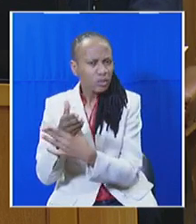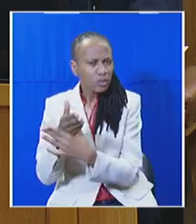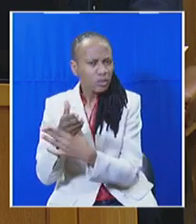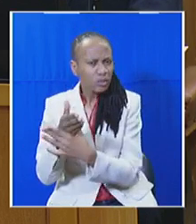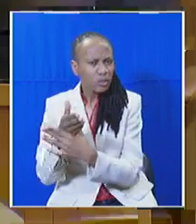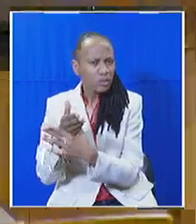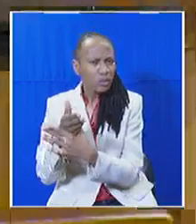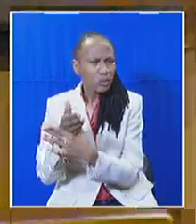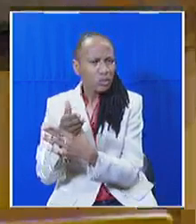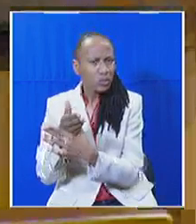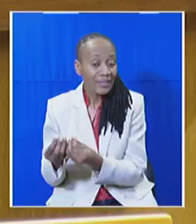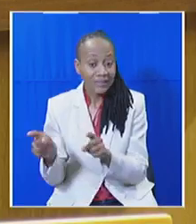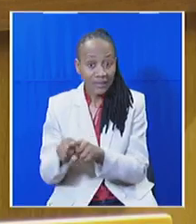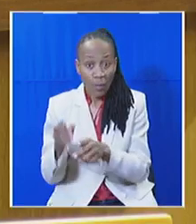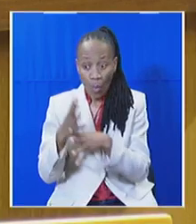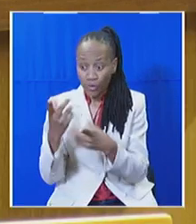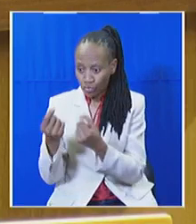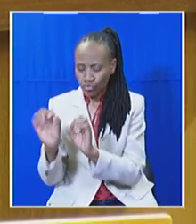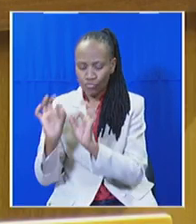and effectiveness.